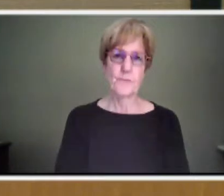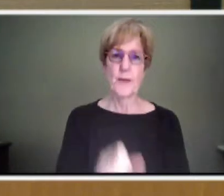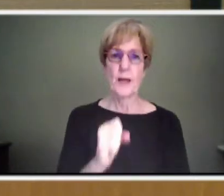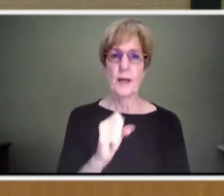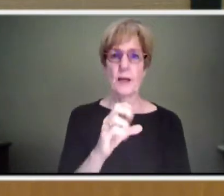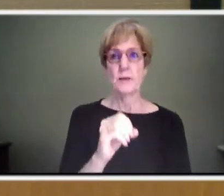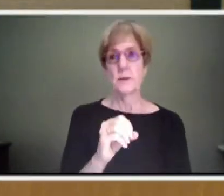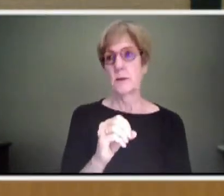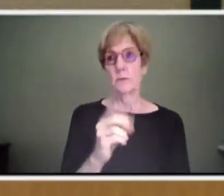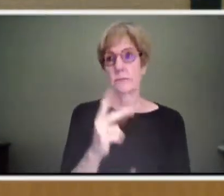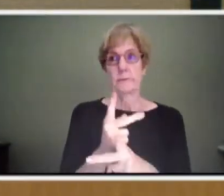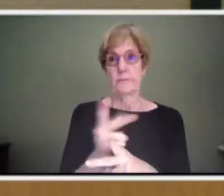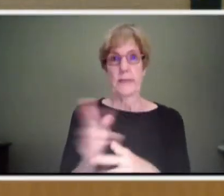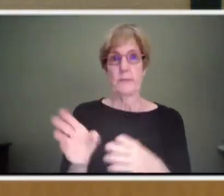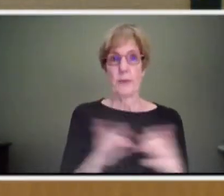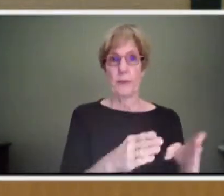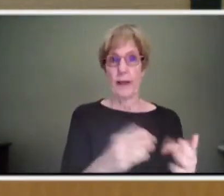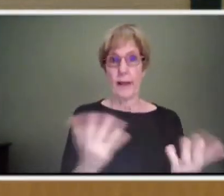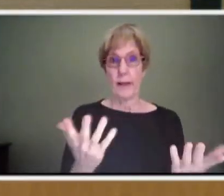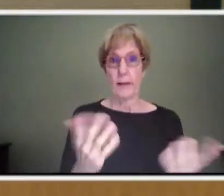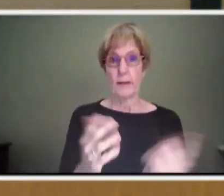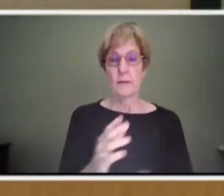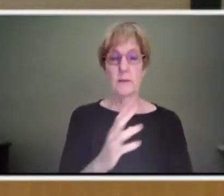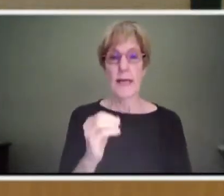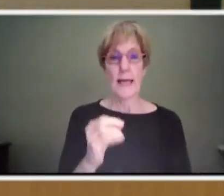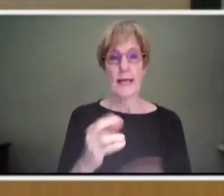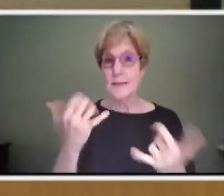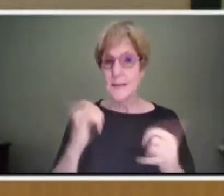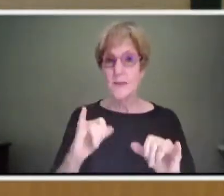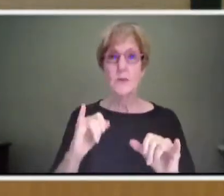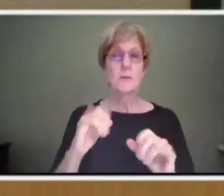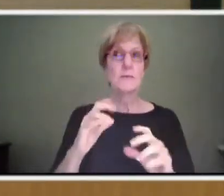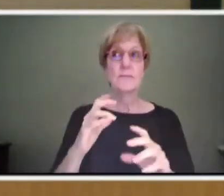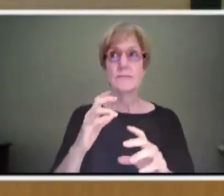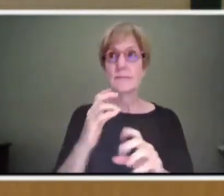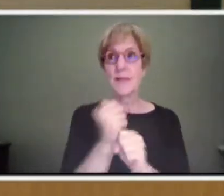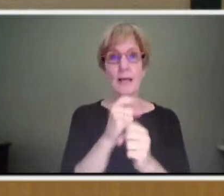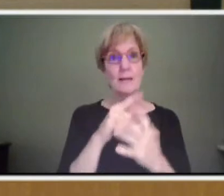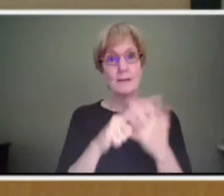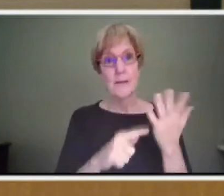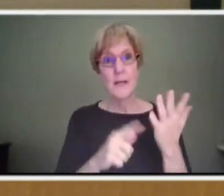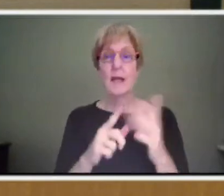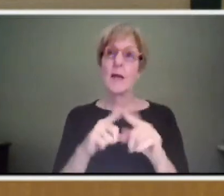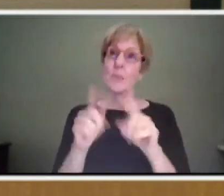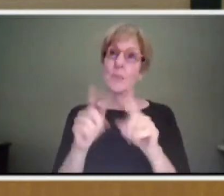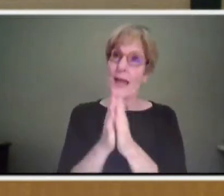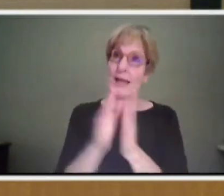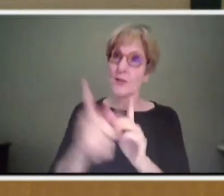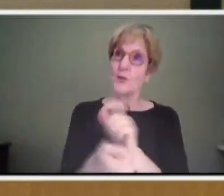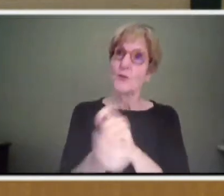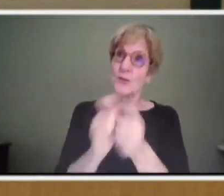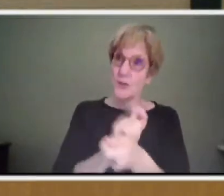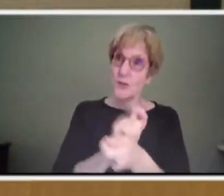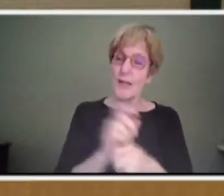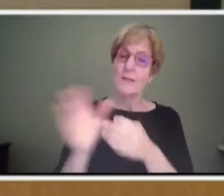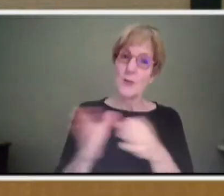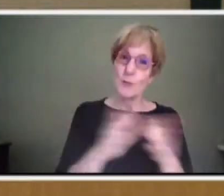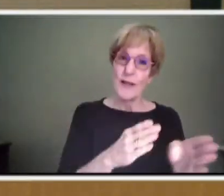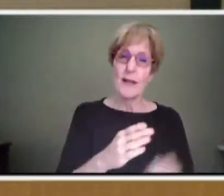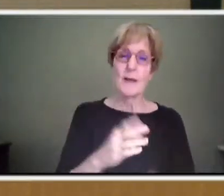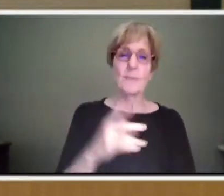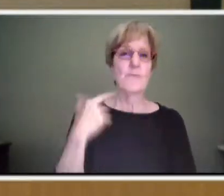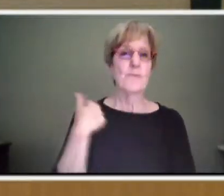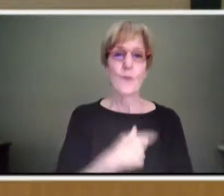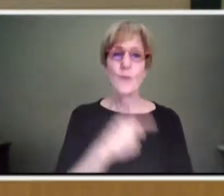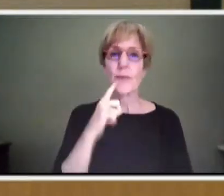your plan and still get all that stuff. So they're asking you to change your plan. And we think, our